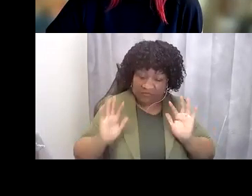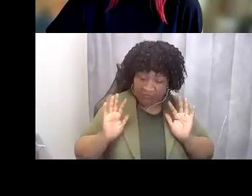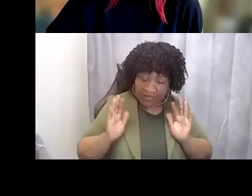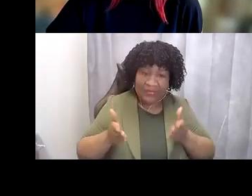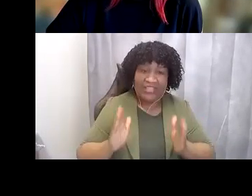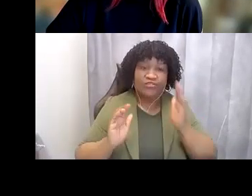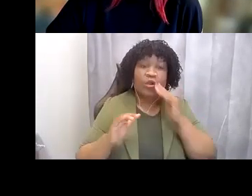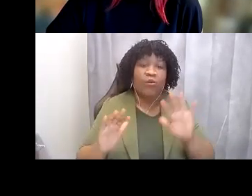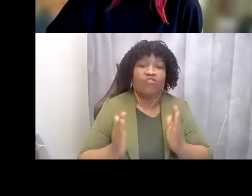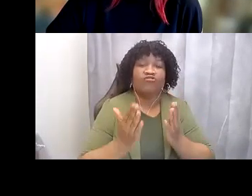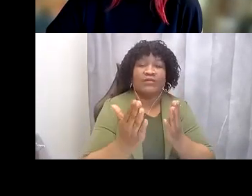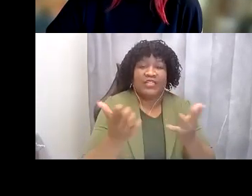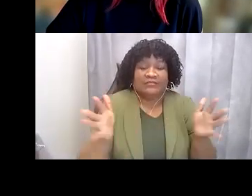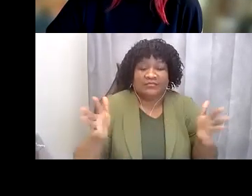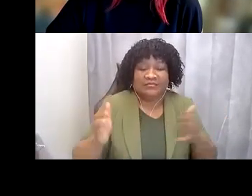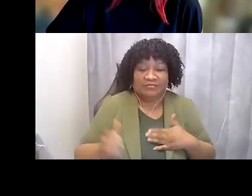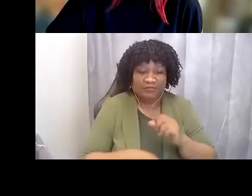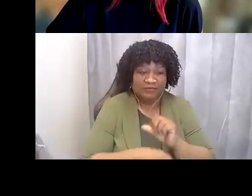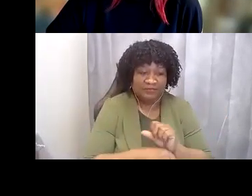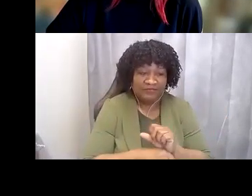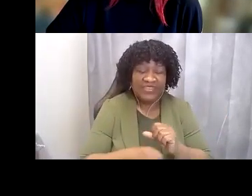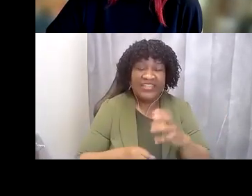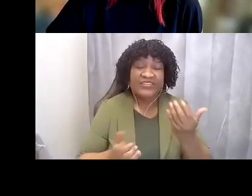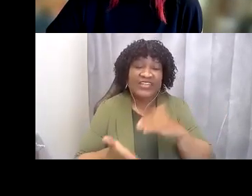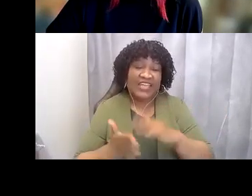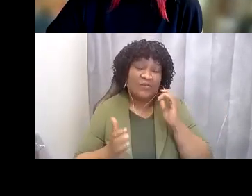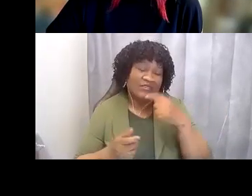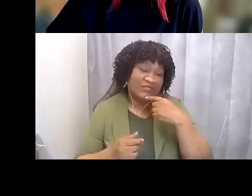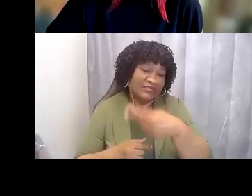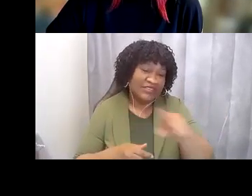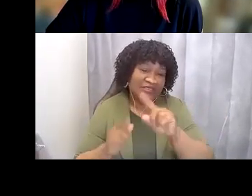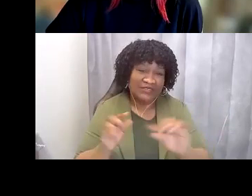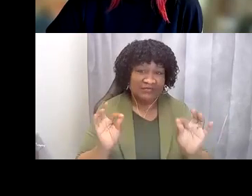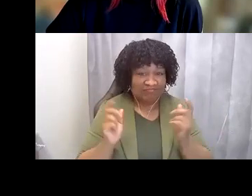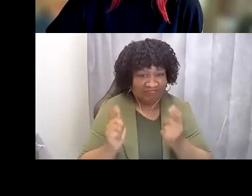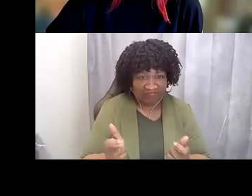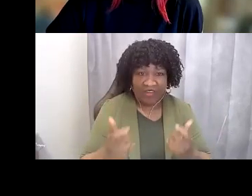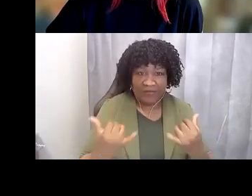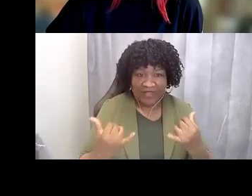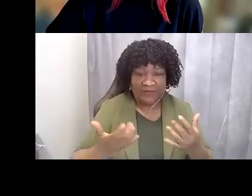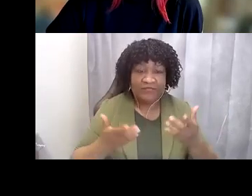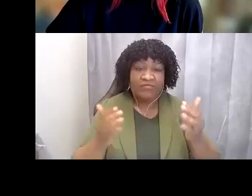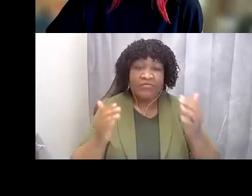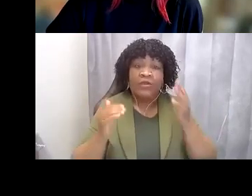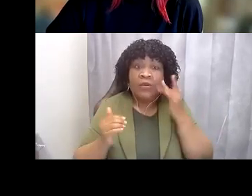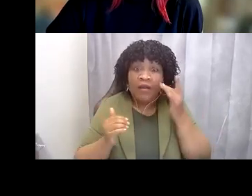the recommendations. So I just want to put that out there right away, because